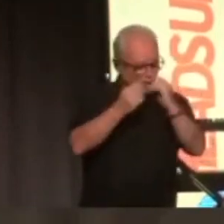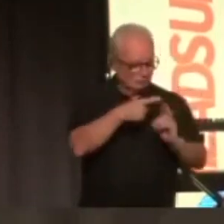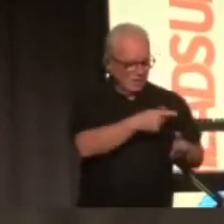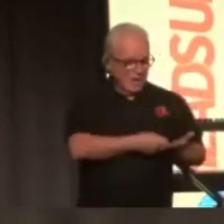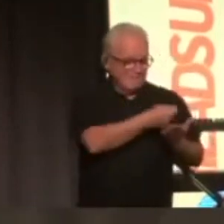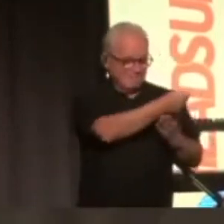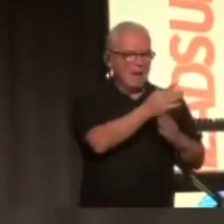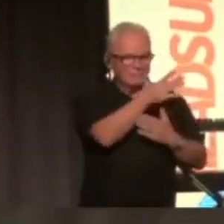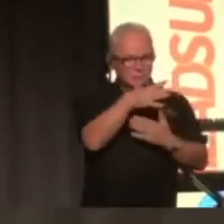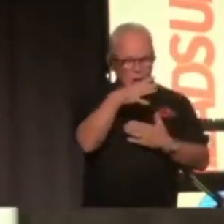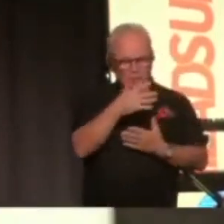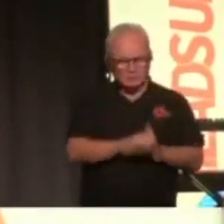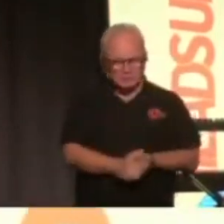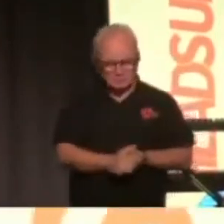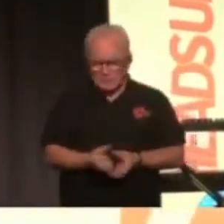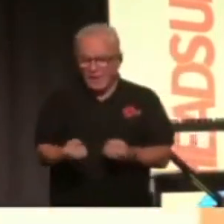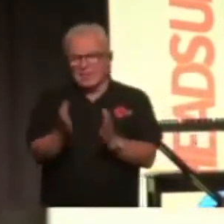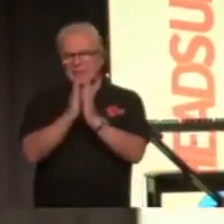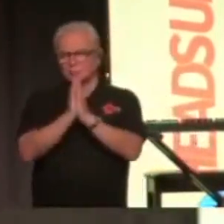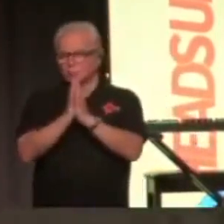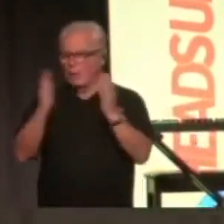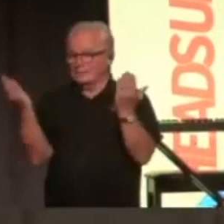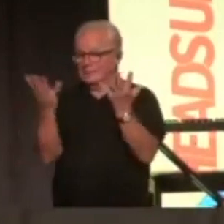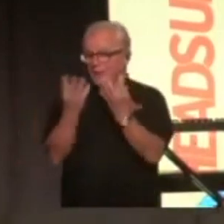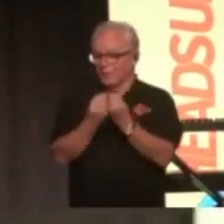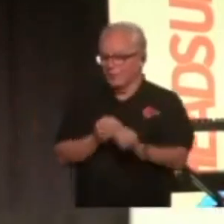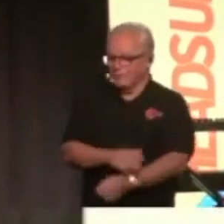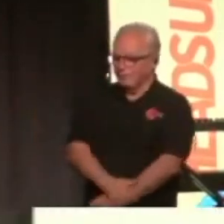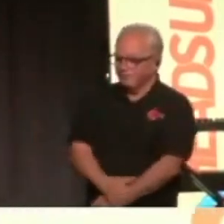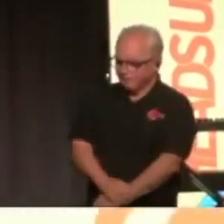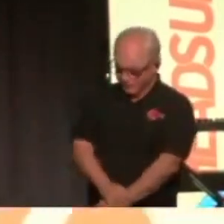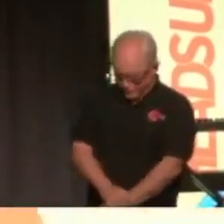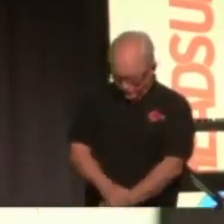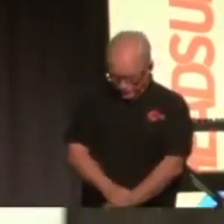Yeah. Come on, let's pray. Let's pray together.